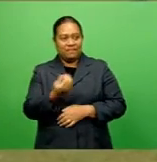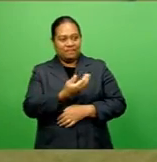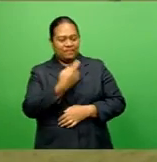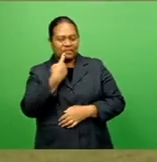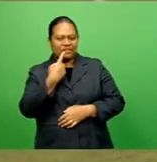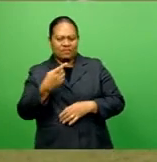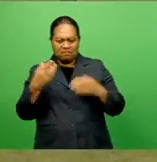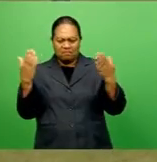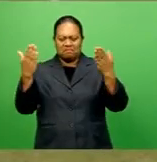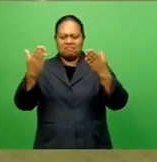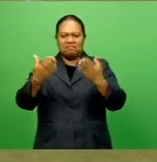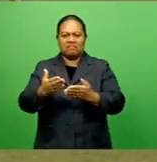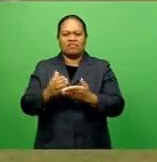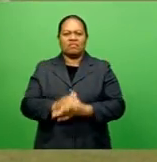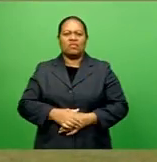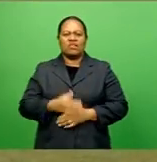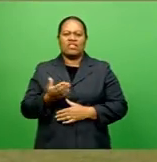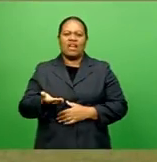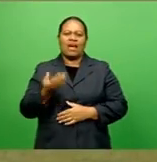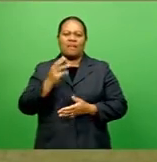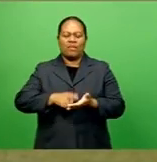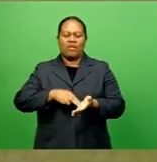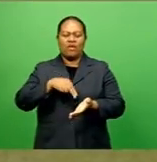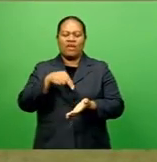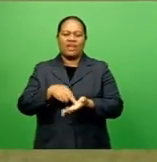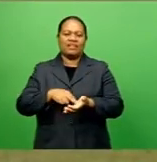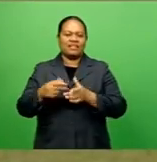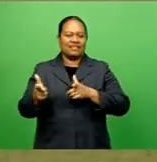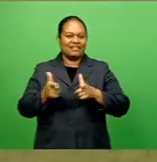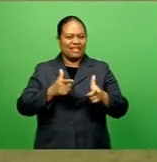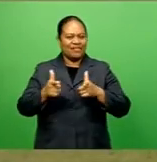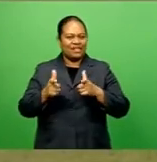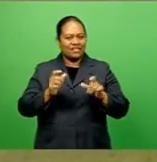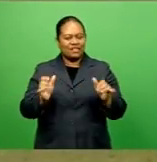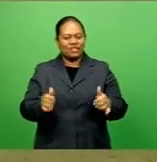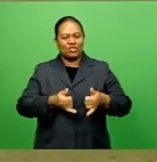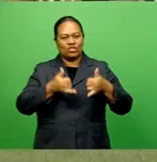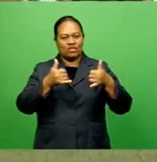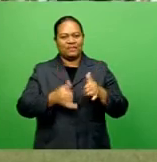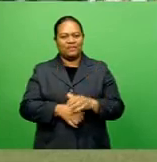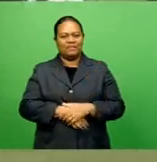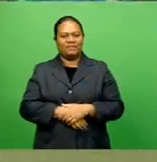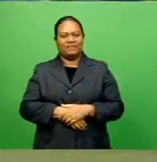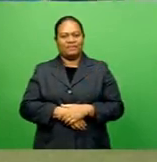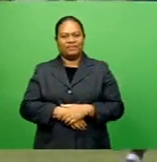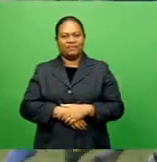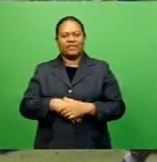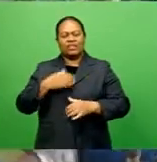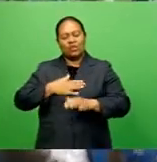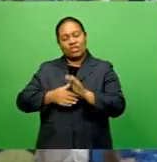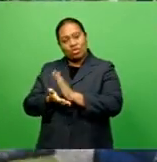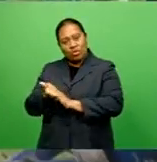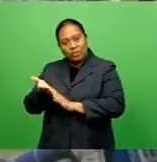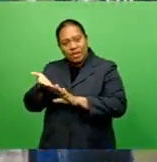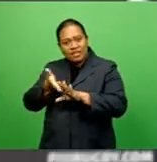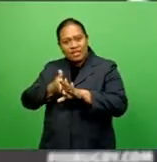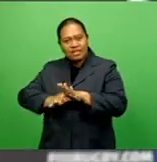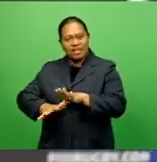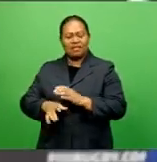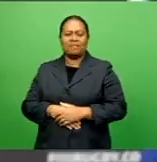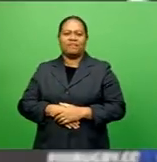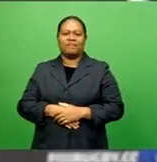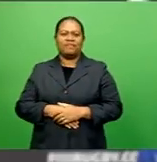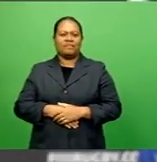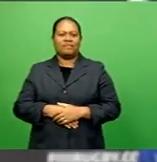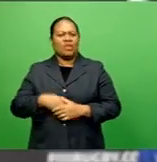for the Uprising Sevens tournament. We'll take each tournament and we'll go back to camp, rest a little bit and come back. We